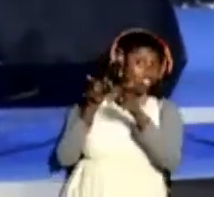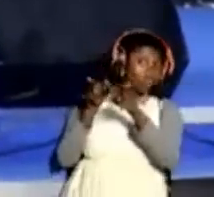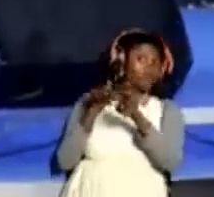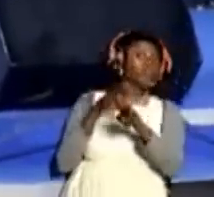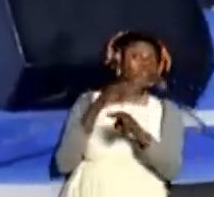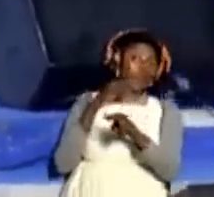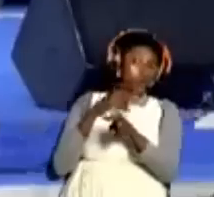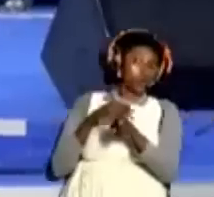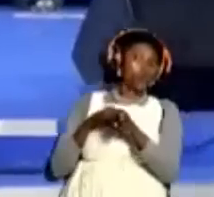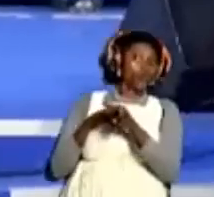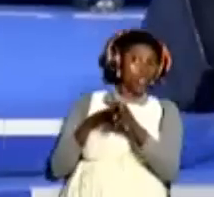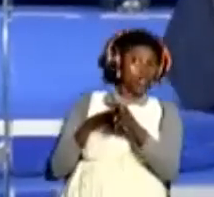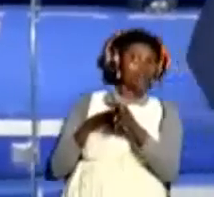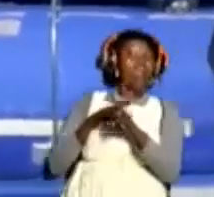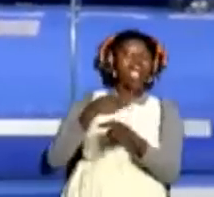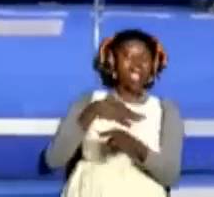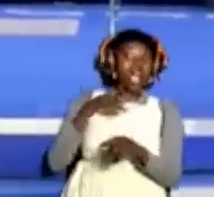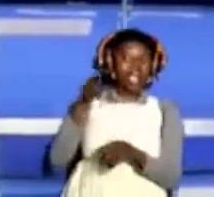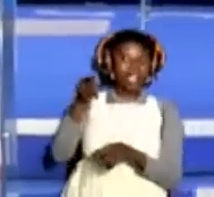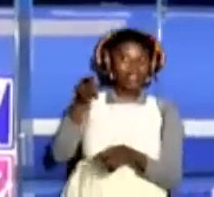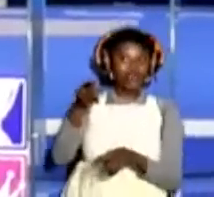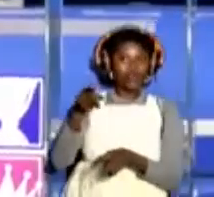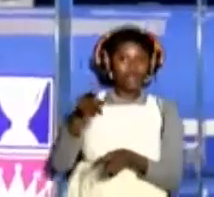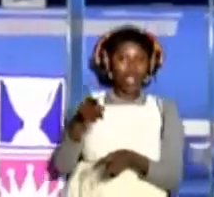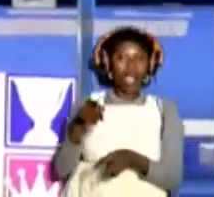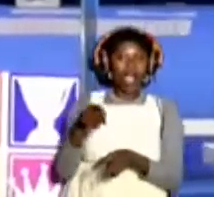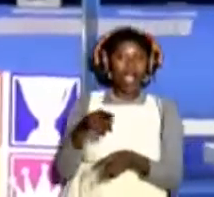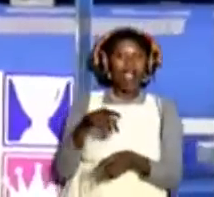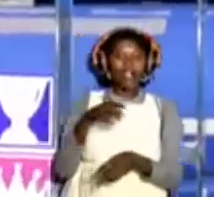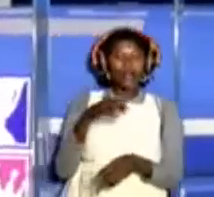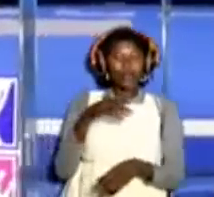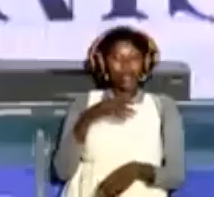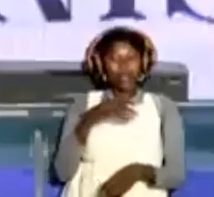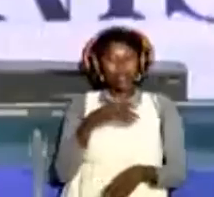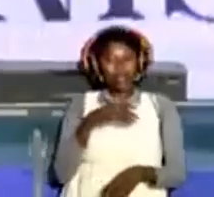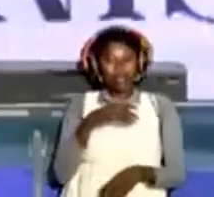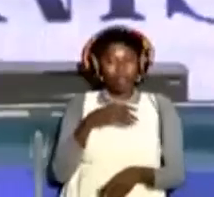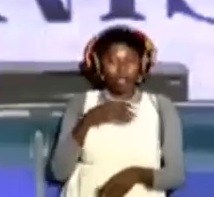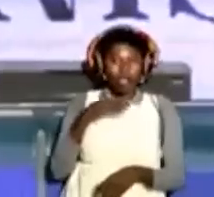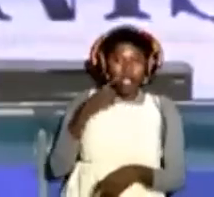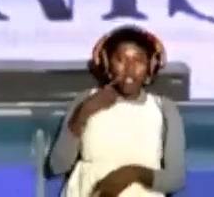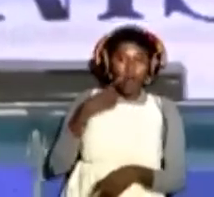with his two eyes, and immediately you become a stammerer.